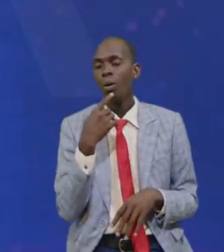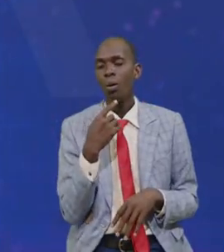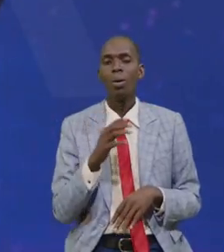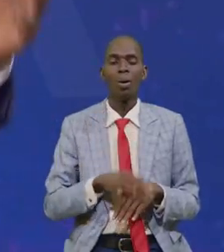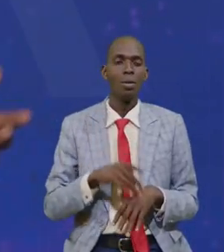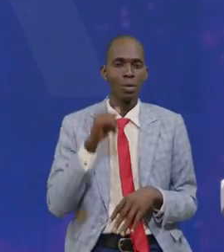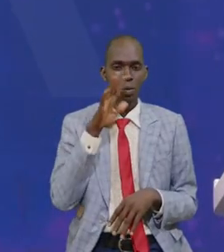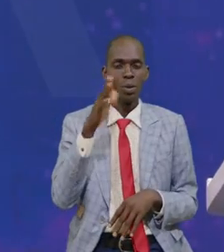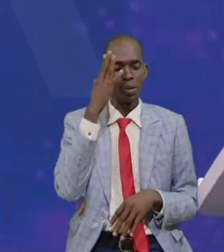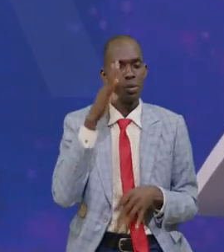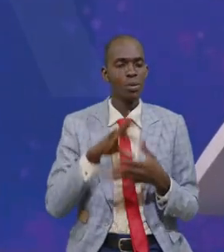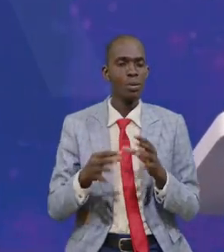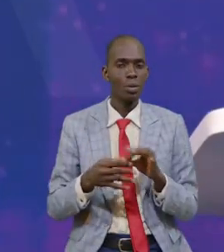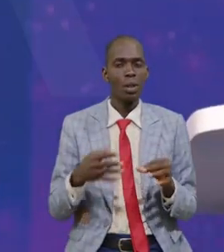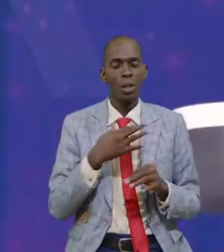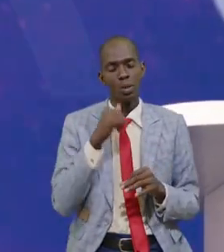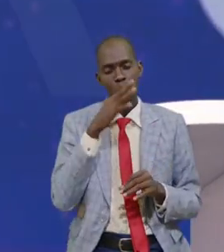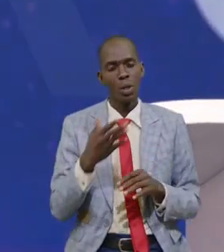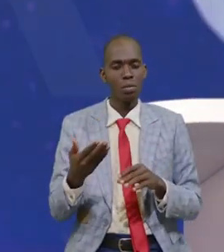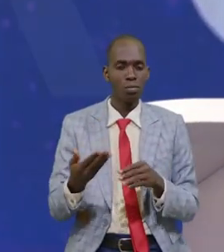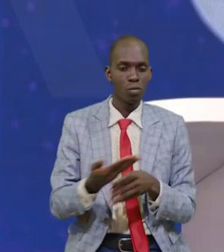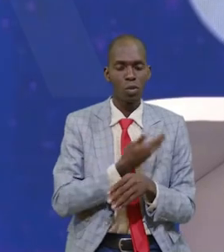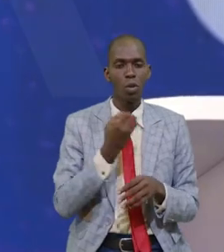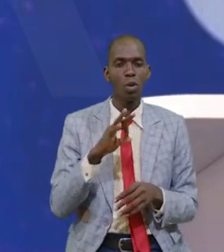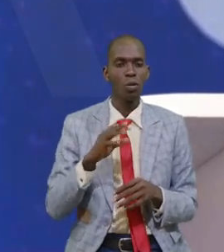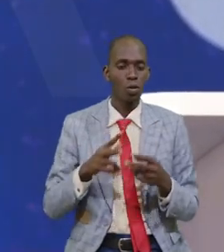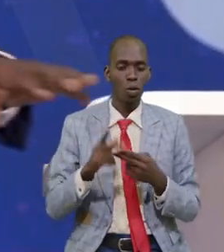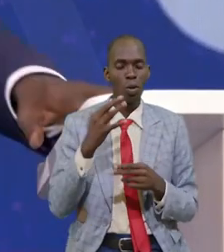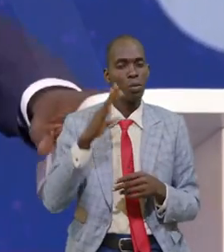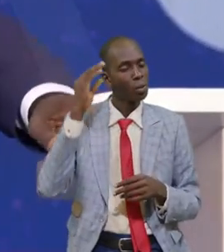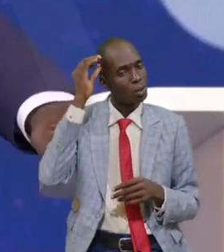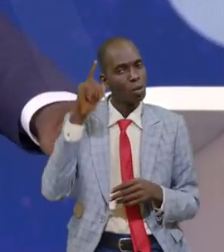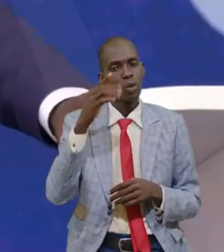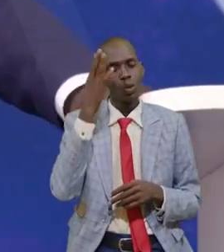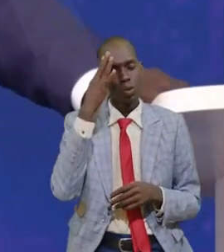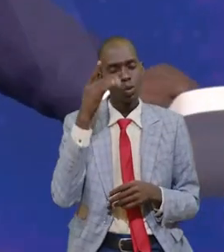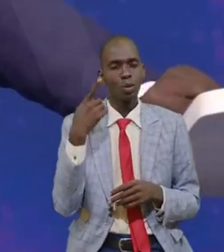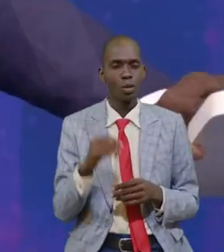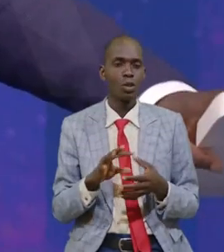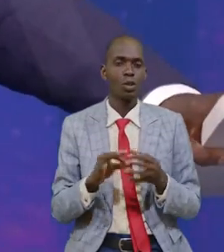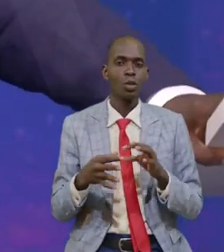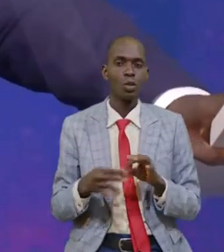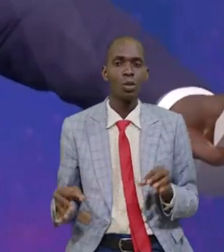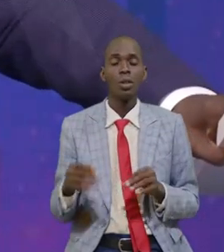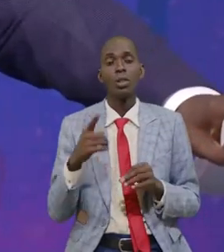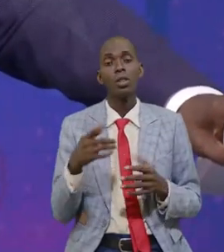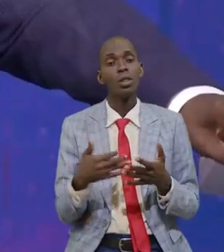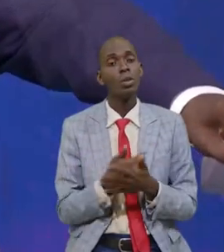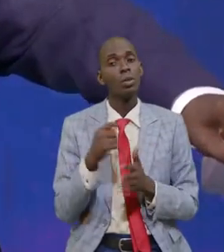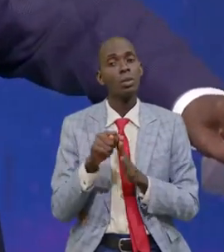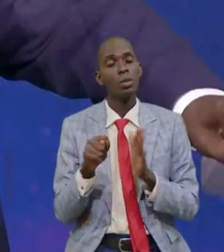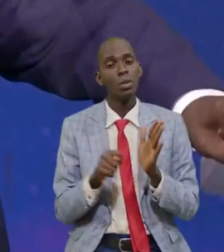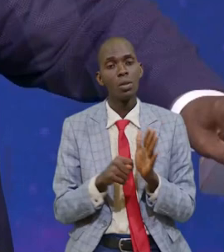he shaved his head, tell me the story. And he lost all his power, tell me the story. The New Testament said that all